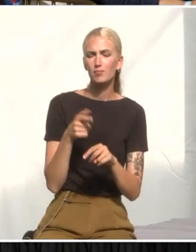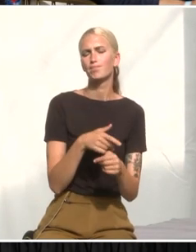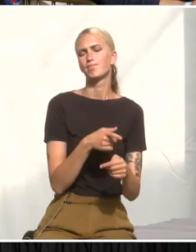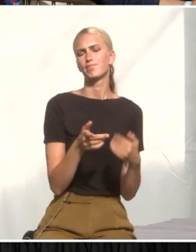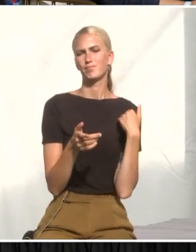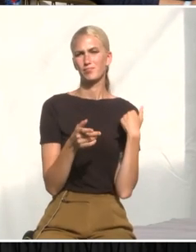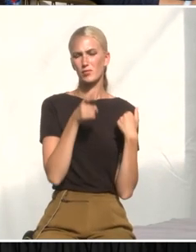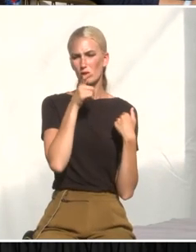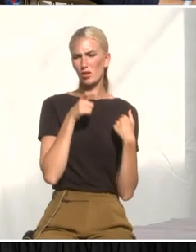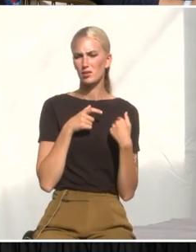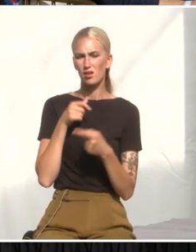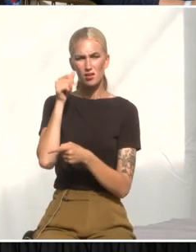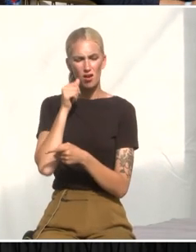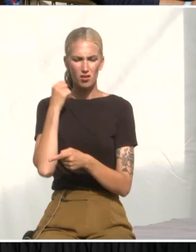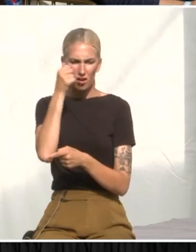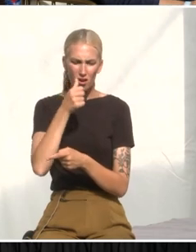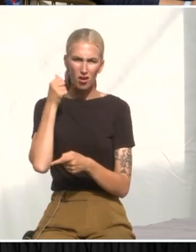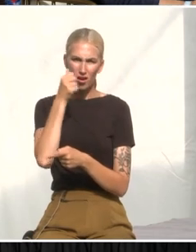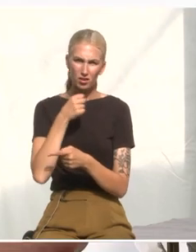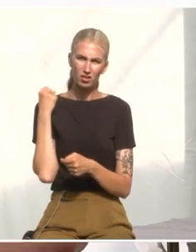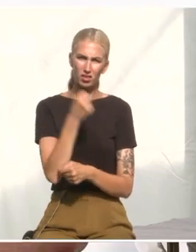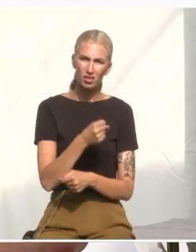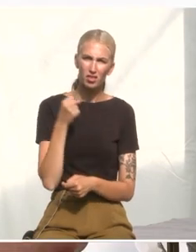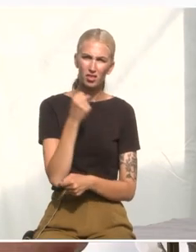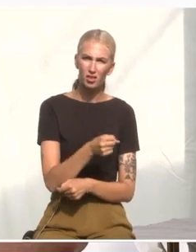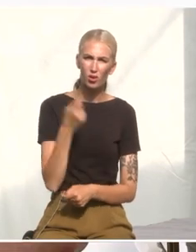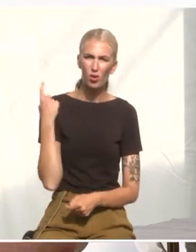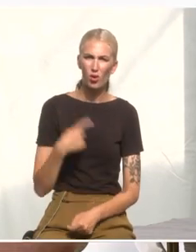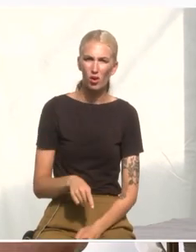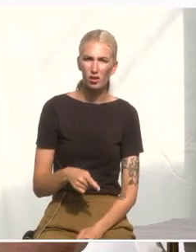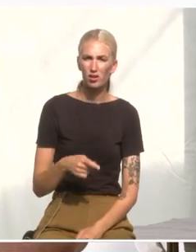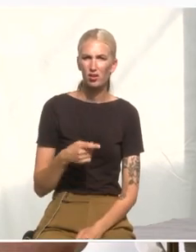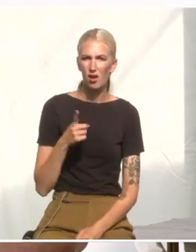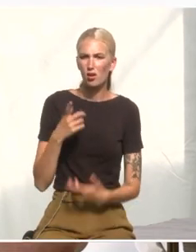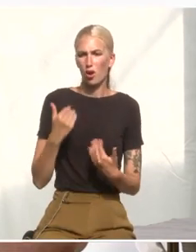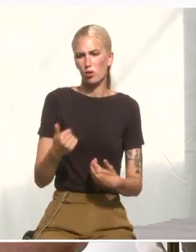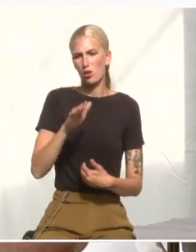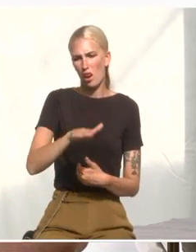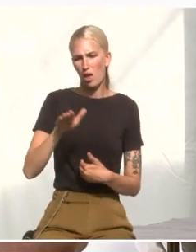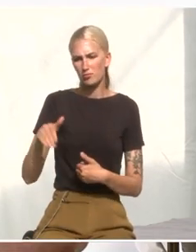she's been hitting me for years, but now she's doing it to the kids.